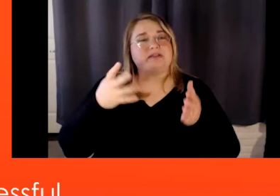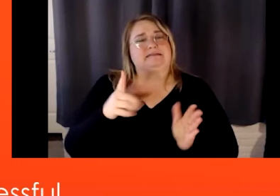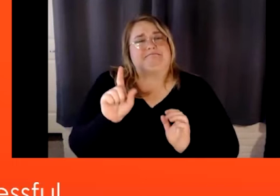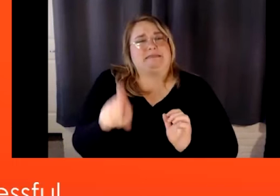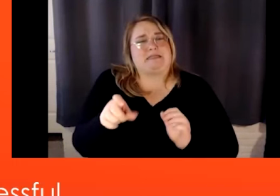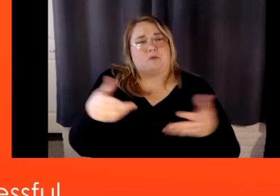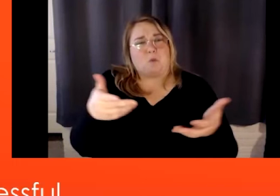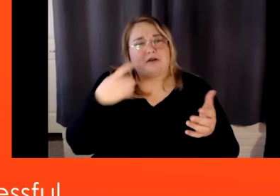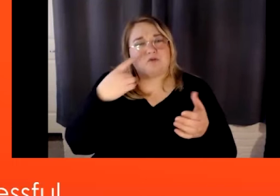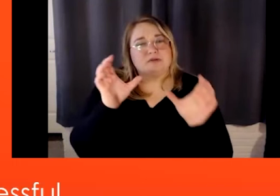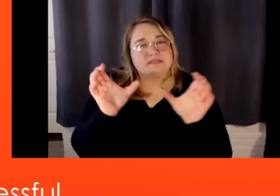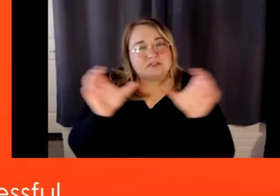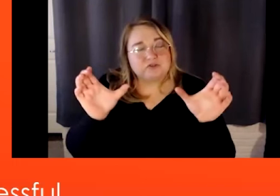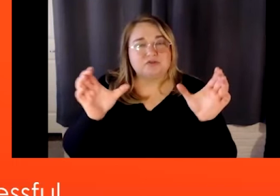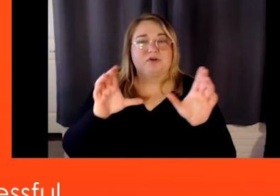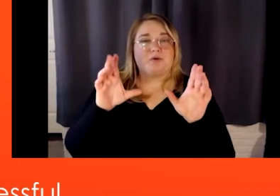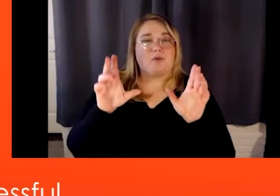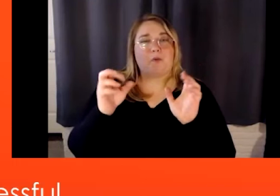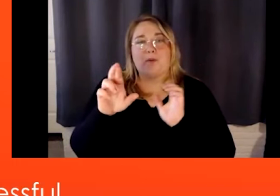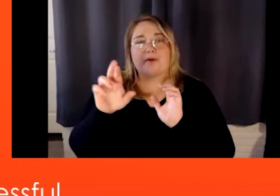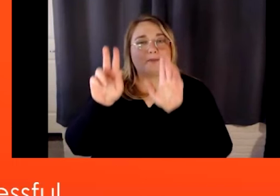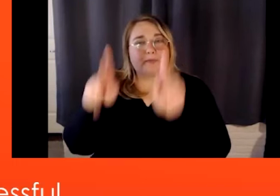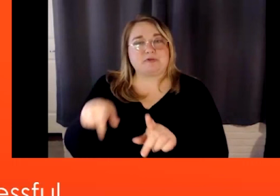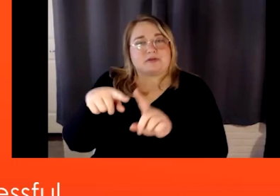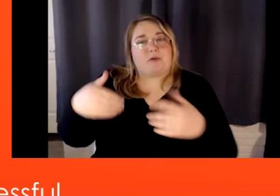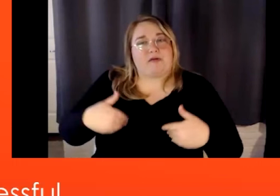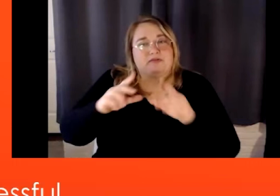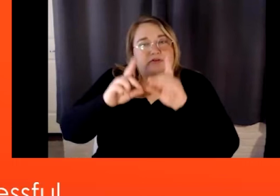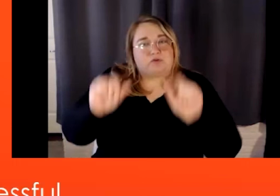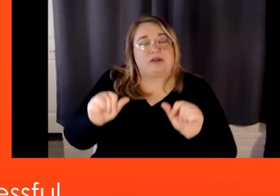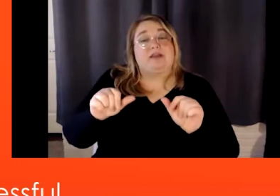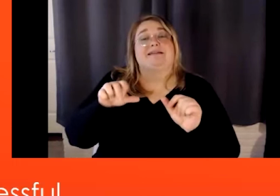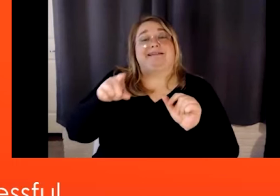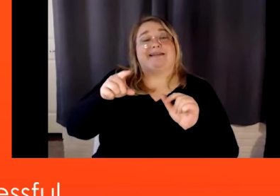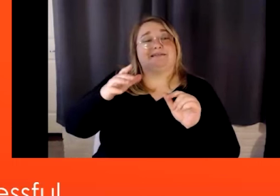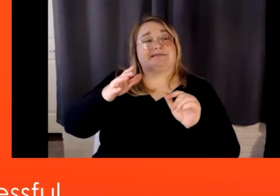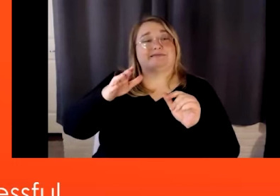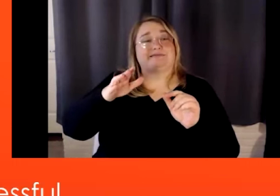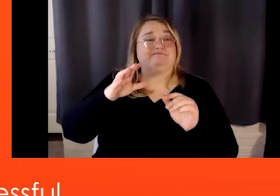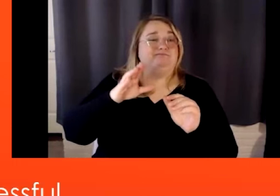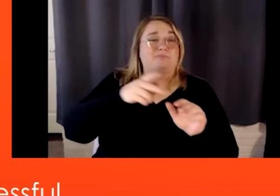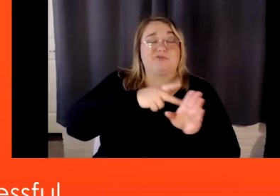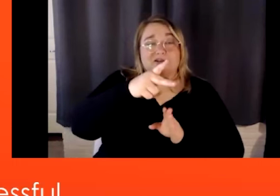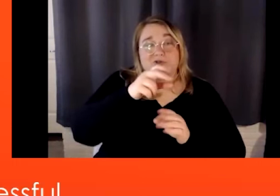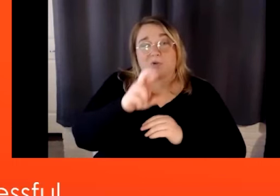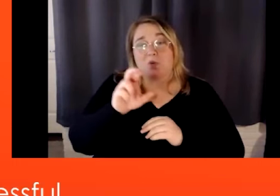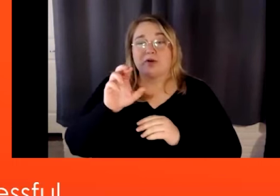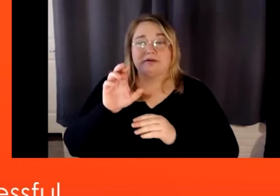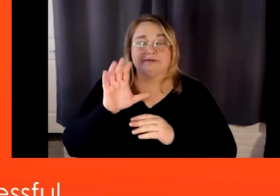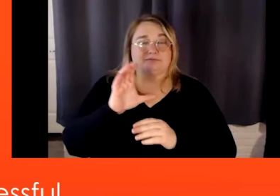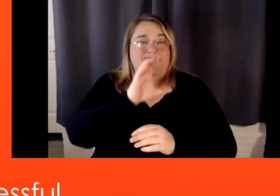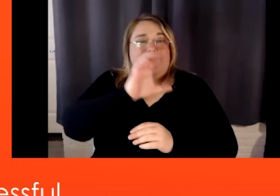successful in a professional or civic setting. Now, in that description, which was written by Lori Dodge, in